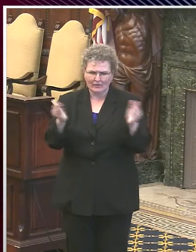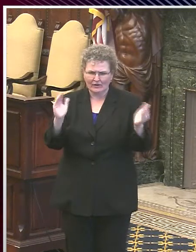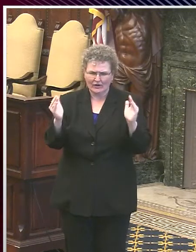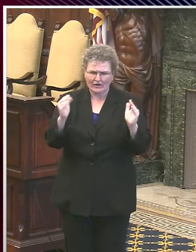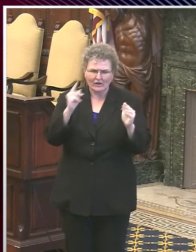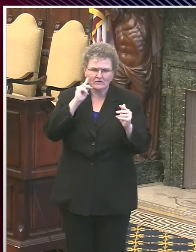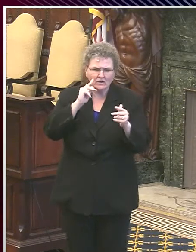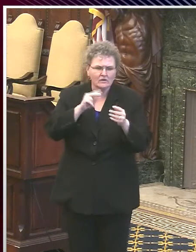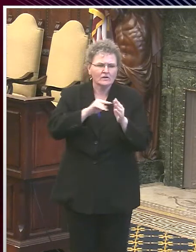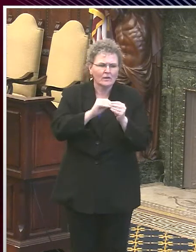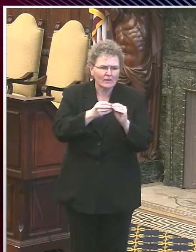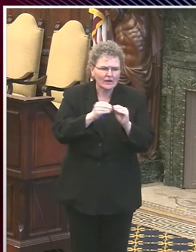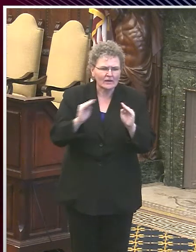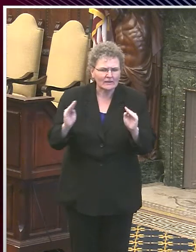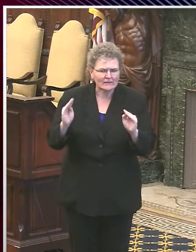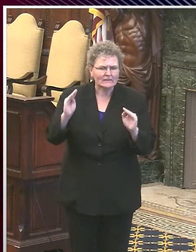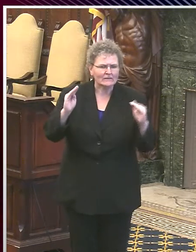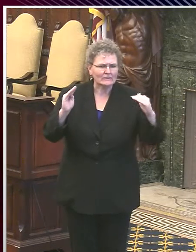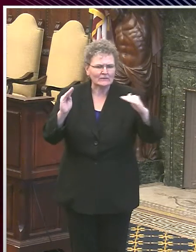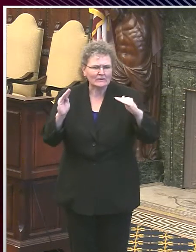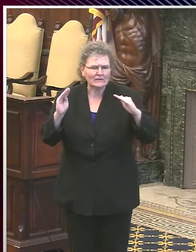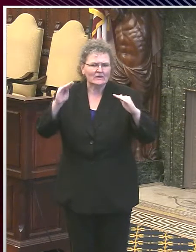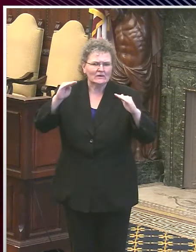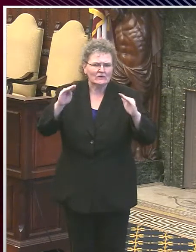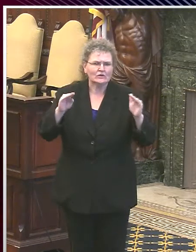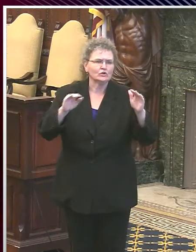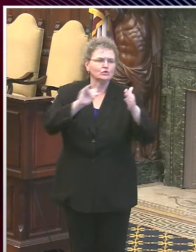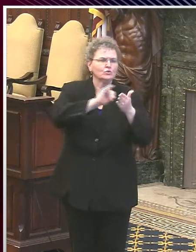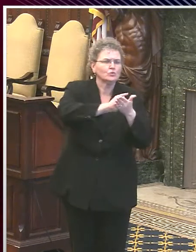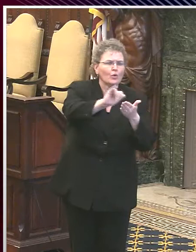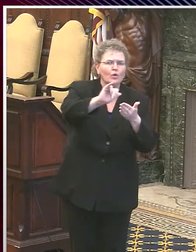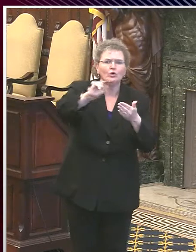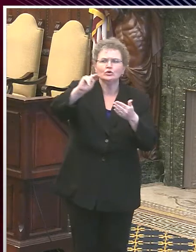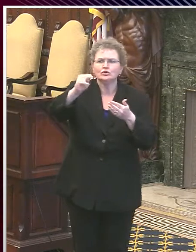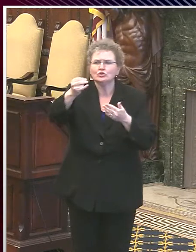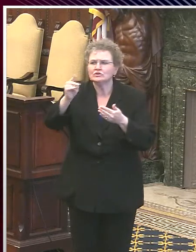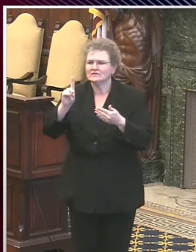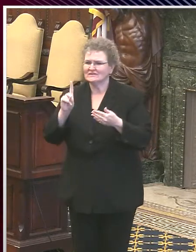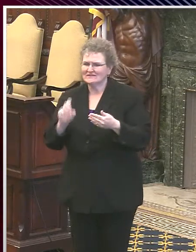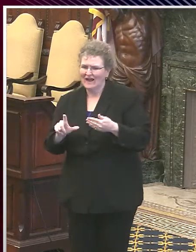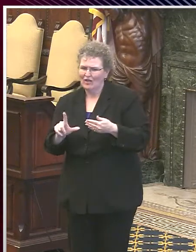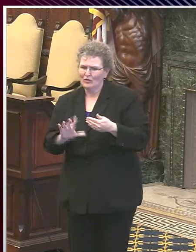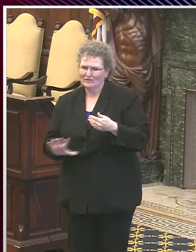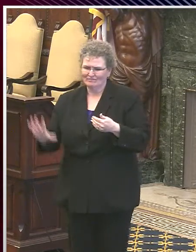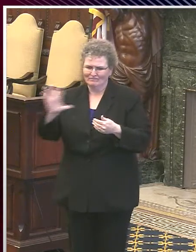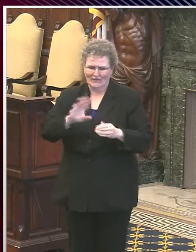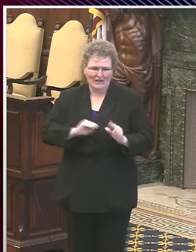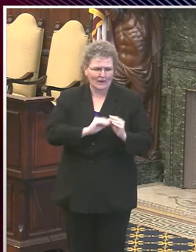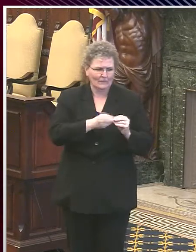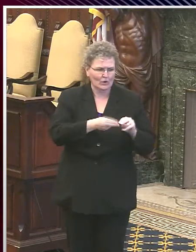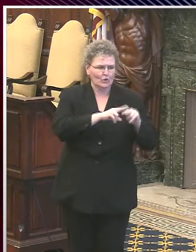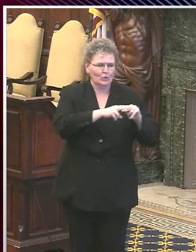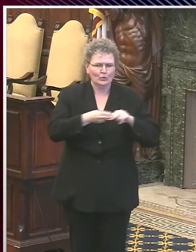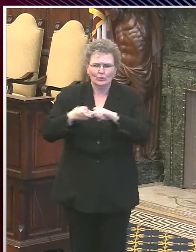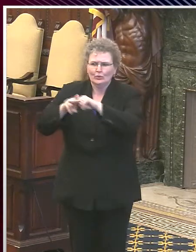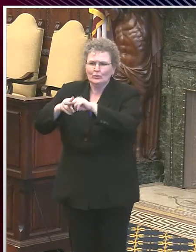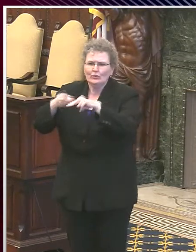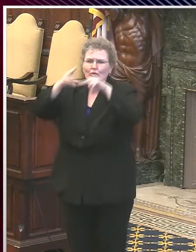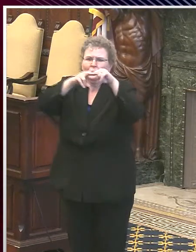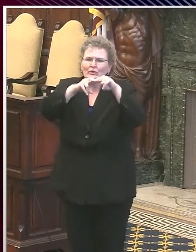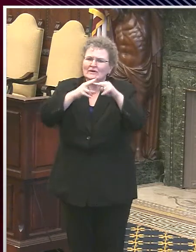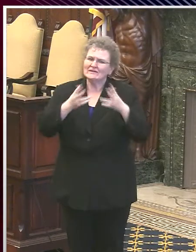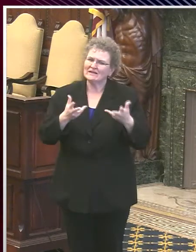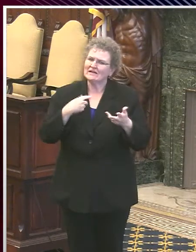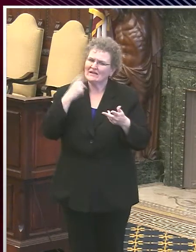have been rising in the past week in New York and New Jersey and Delaware. As far as deaths goes, we have 11 new